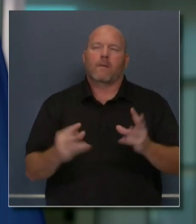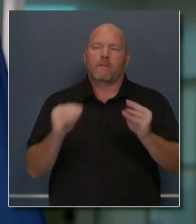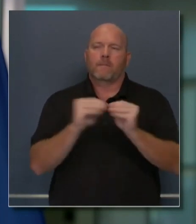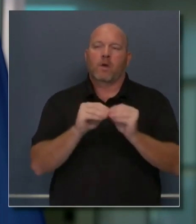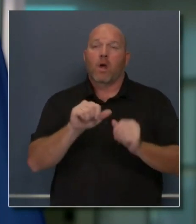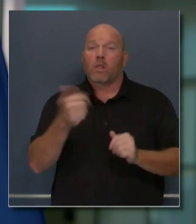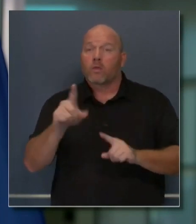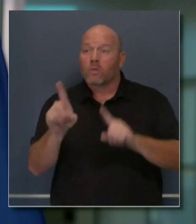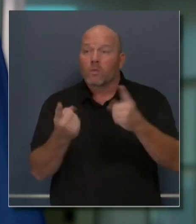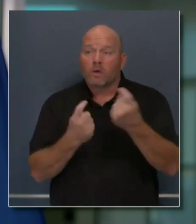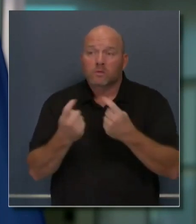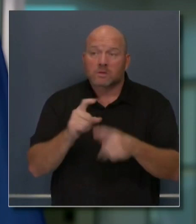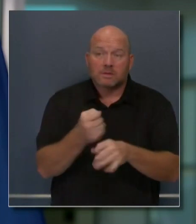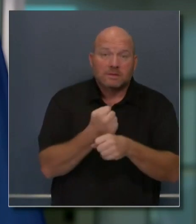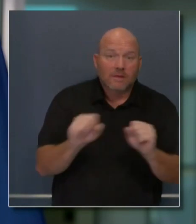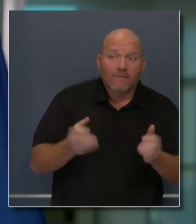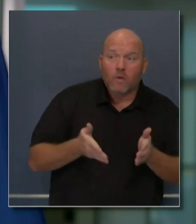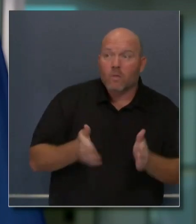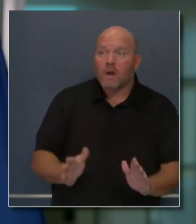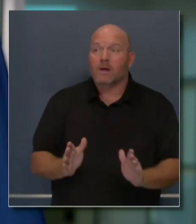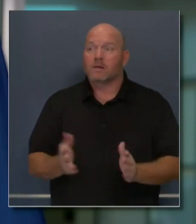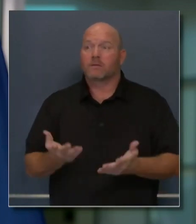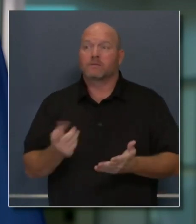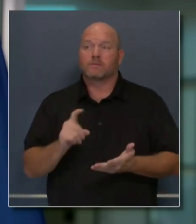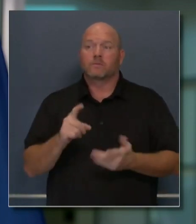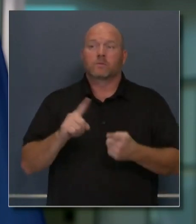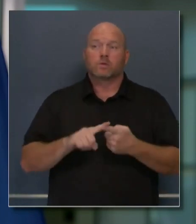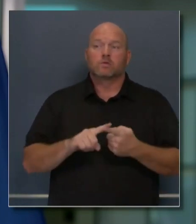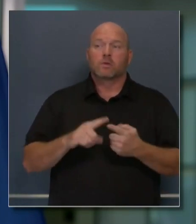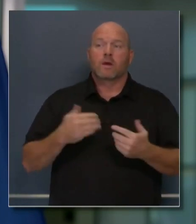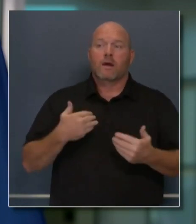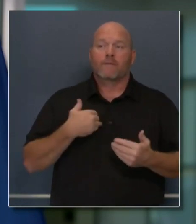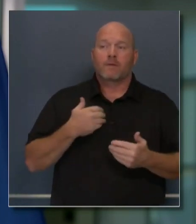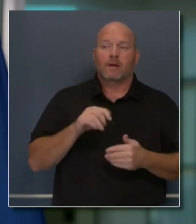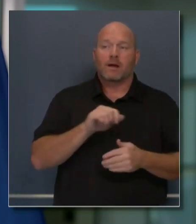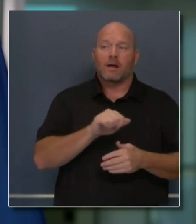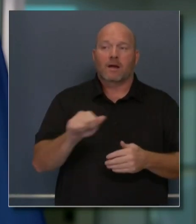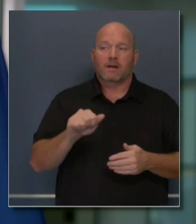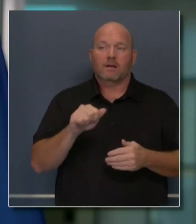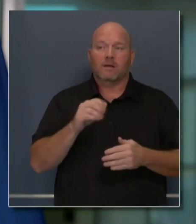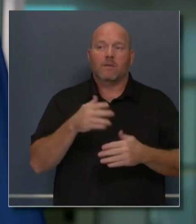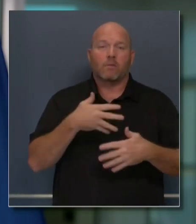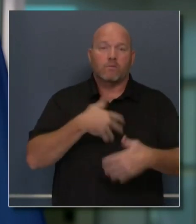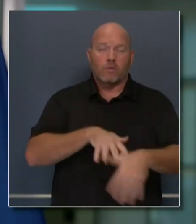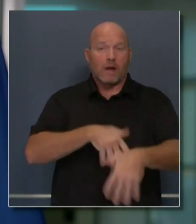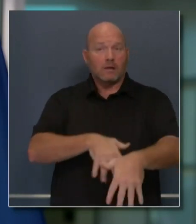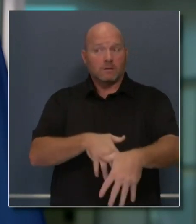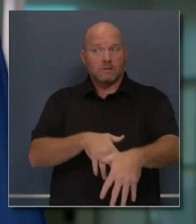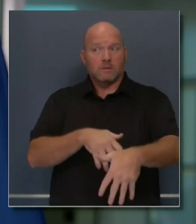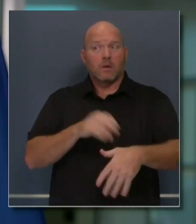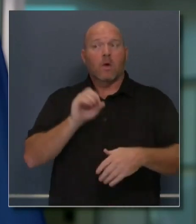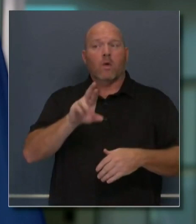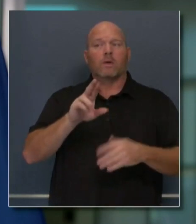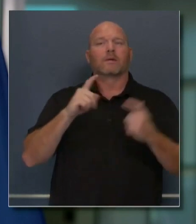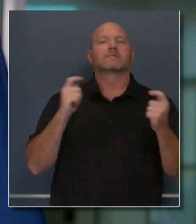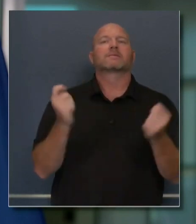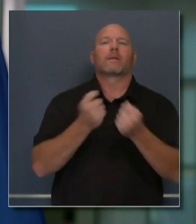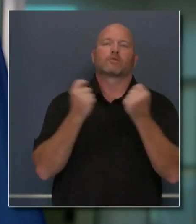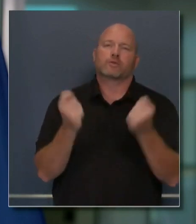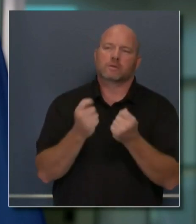is there a safe way to have a parade of sorts or celebrate a